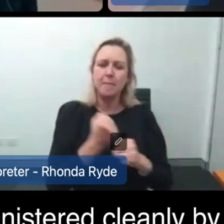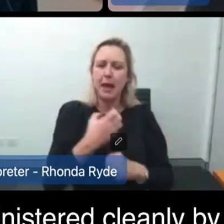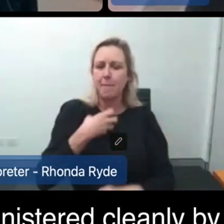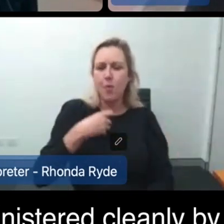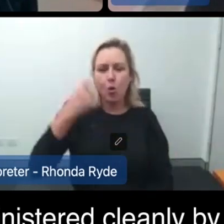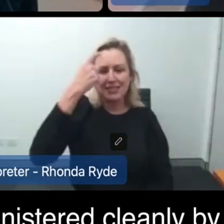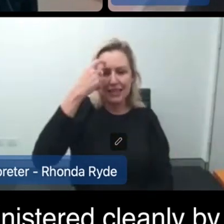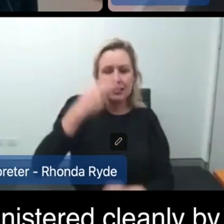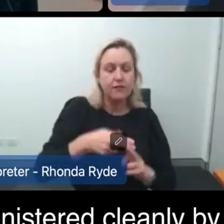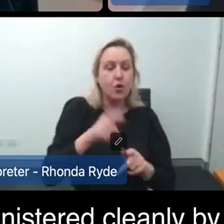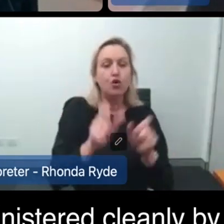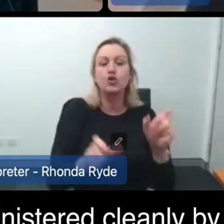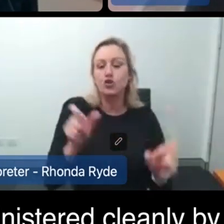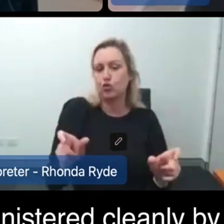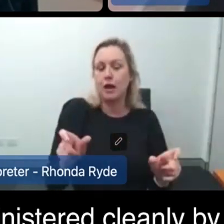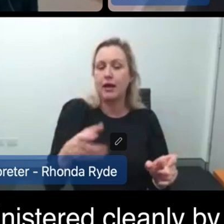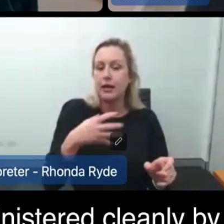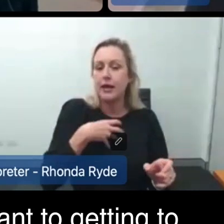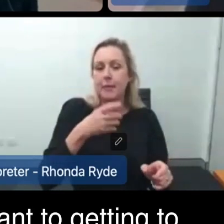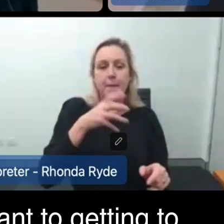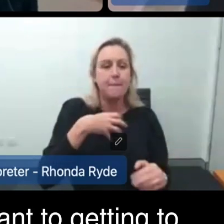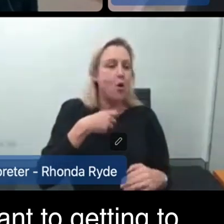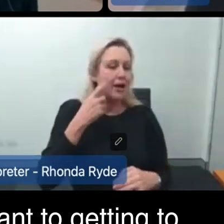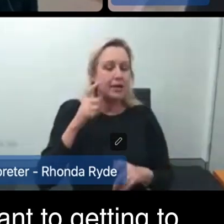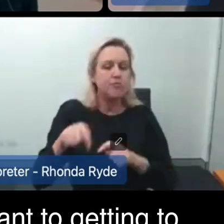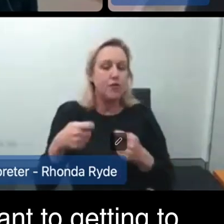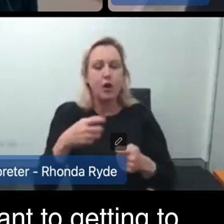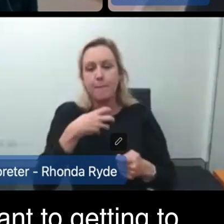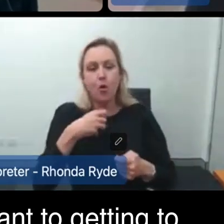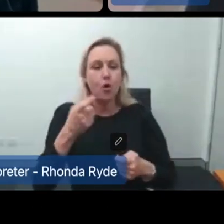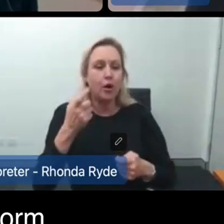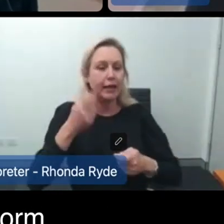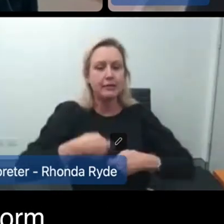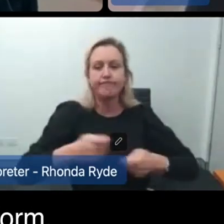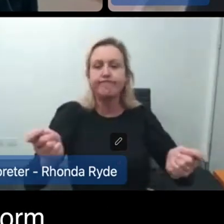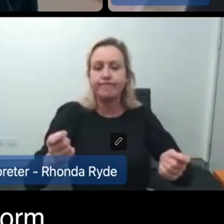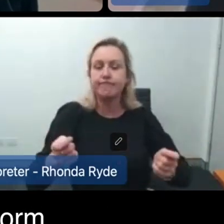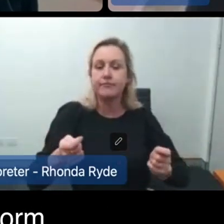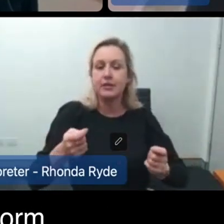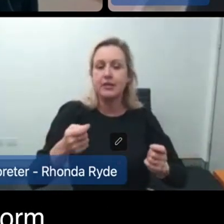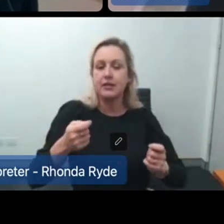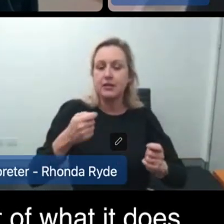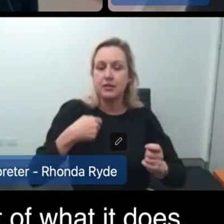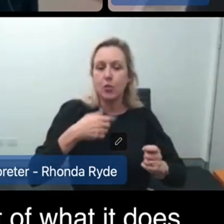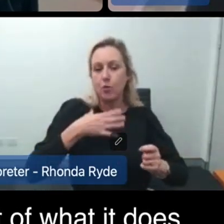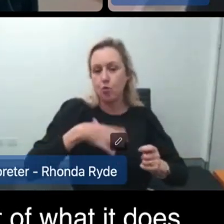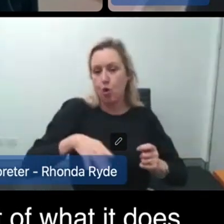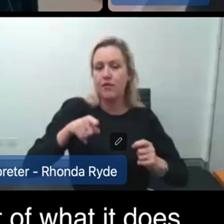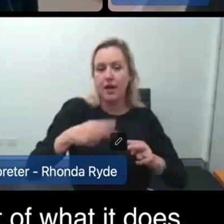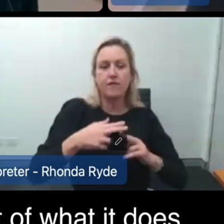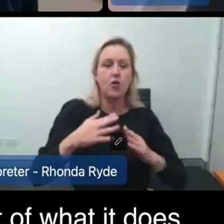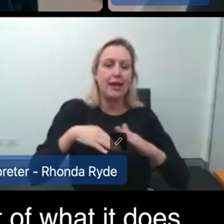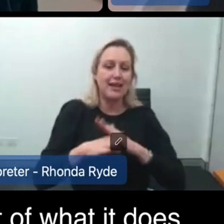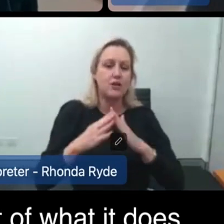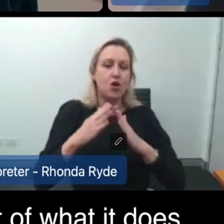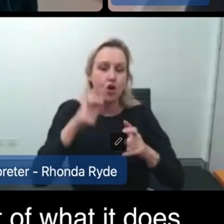and can be administered cleanly by providers is like really important to getting into home care reform. So